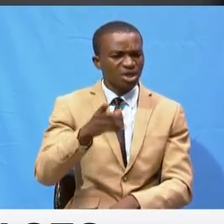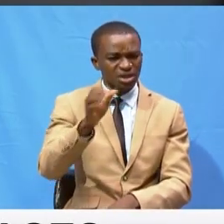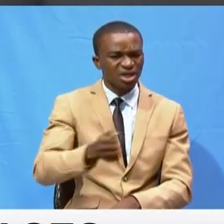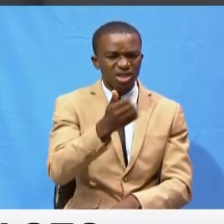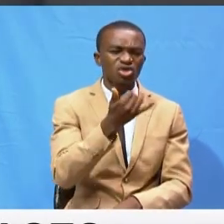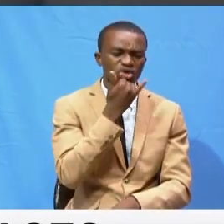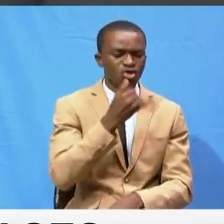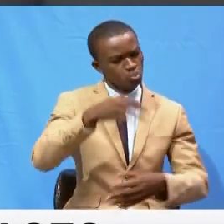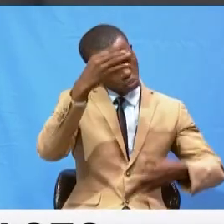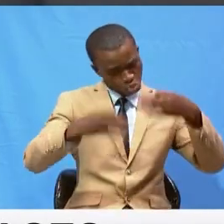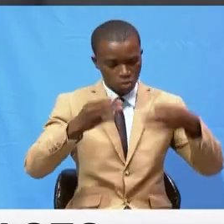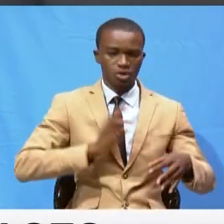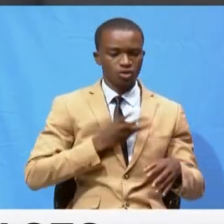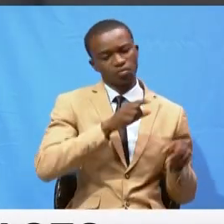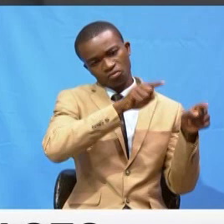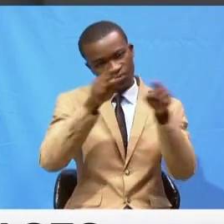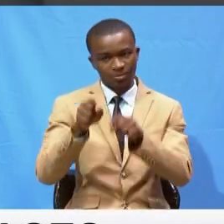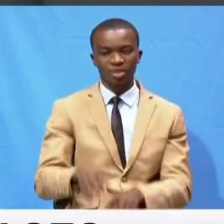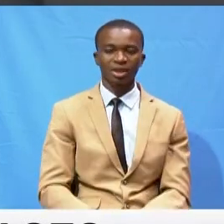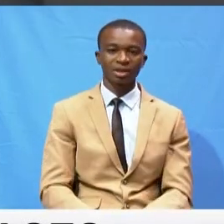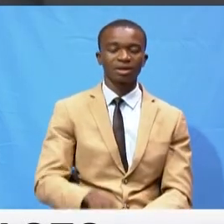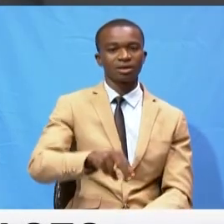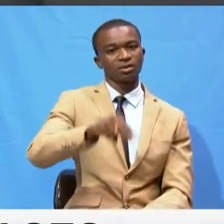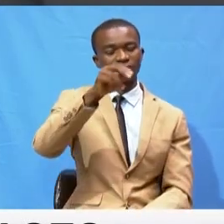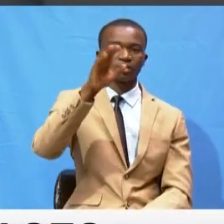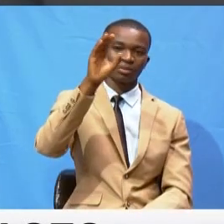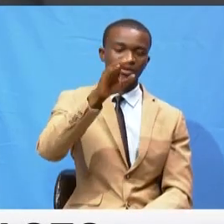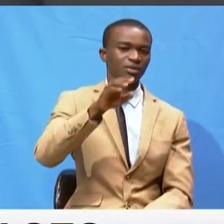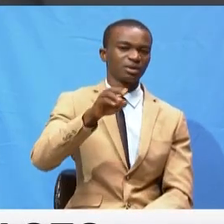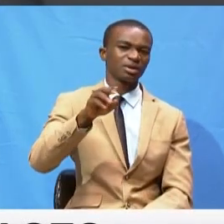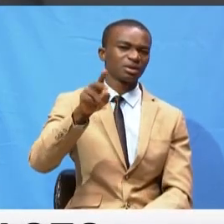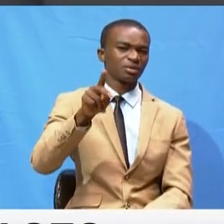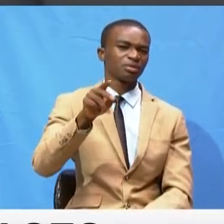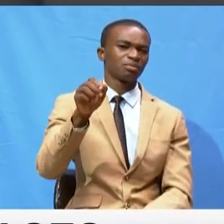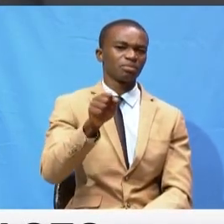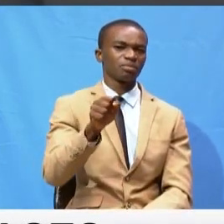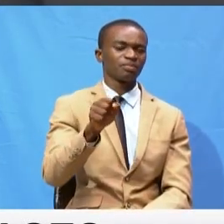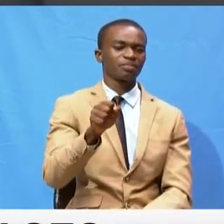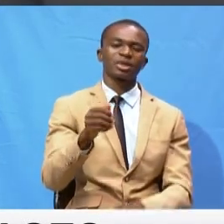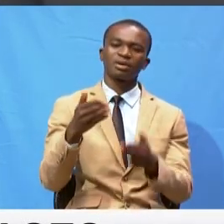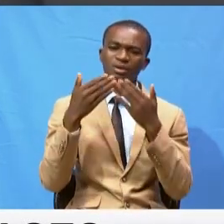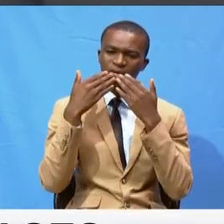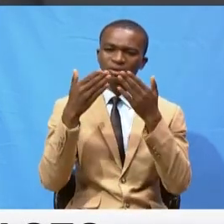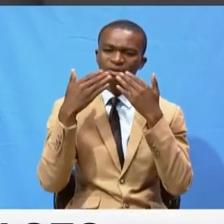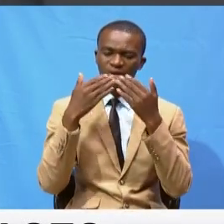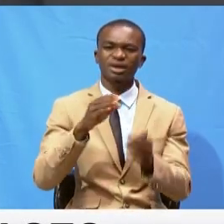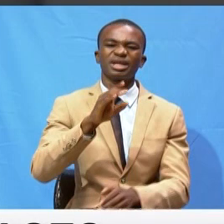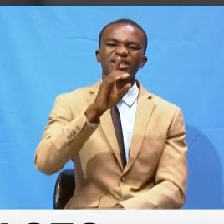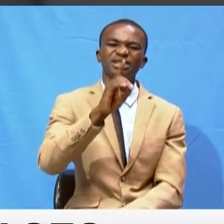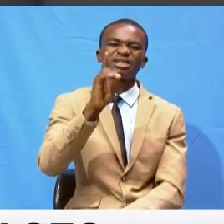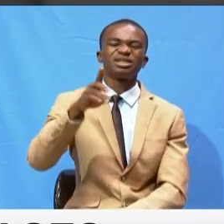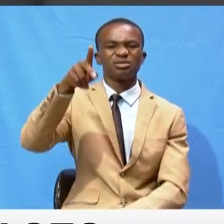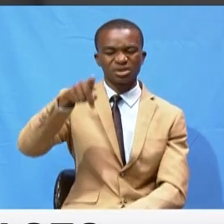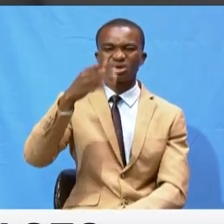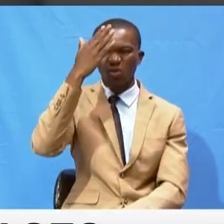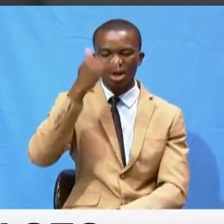application. And Northern Province Permanent Secretary Bernard Mpundu thanked the DPP for ensuring speedy dispensation of justice. You came